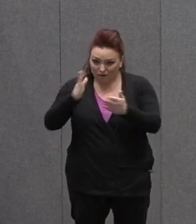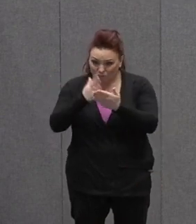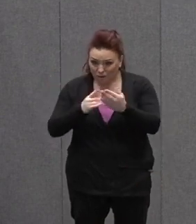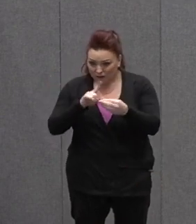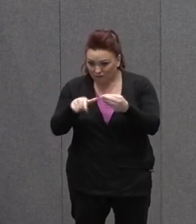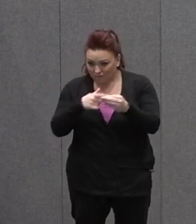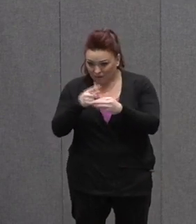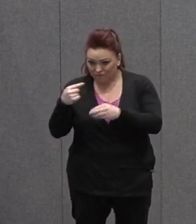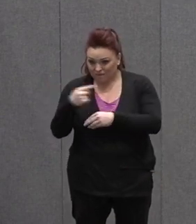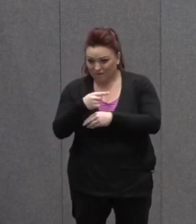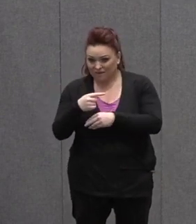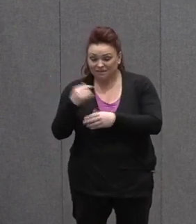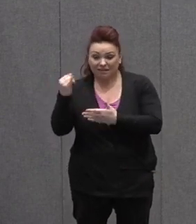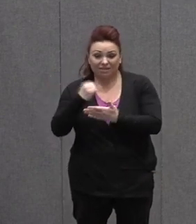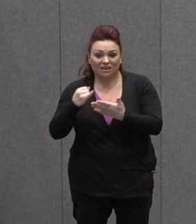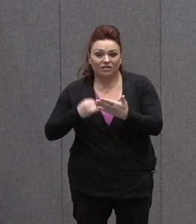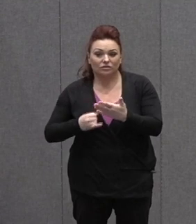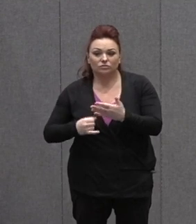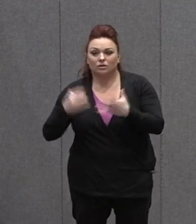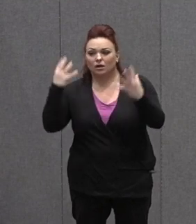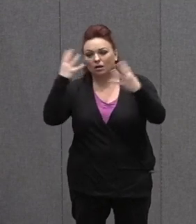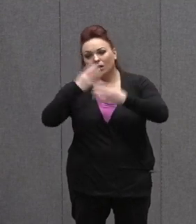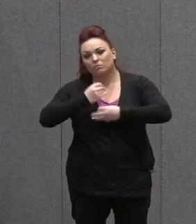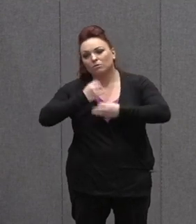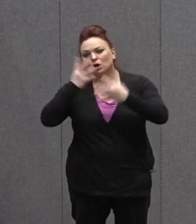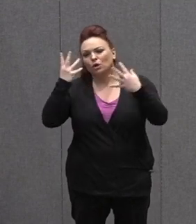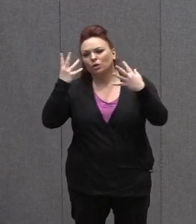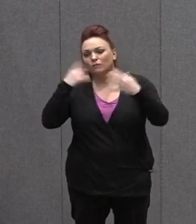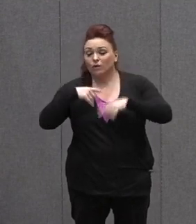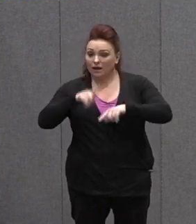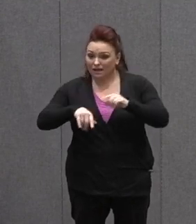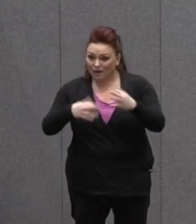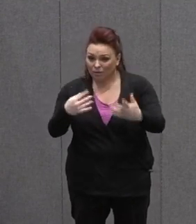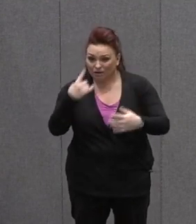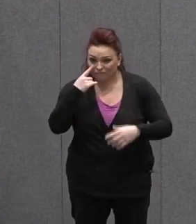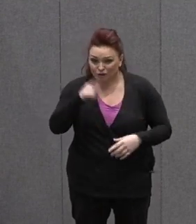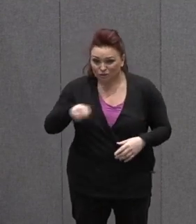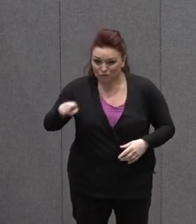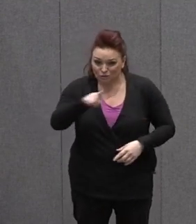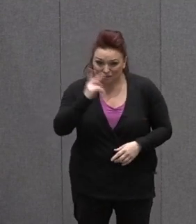about it is the illustrations are beautiful. I can't wait for you to see.